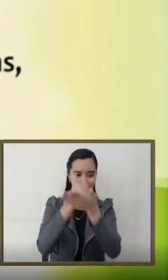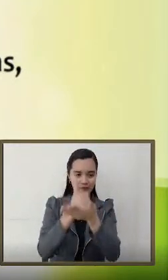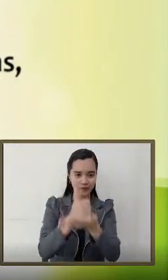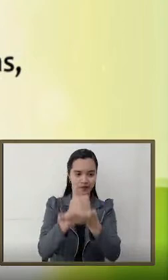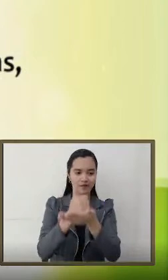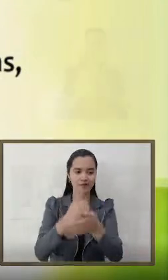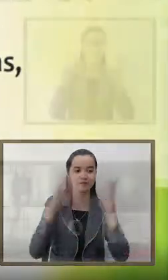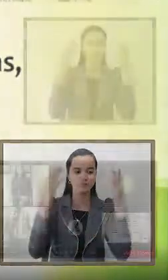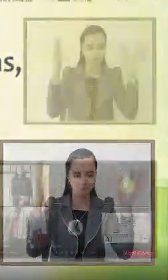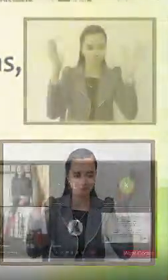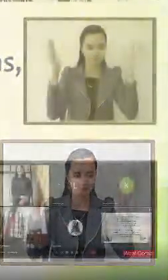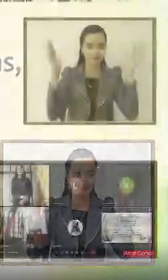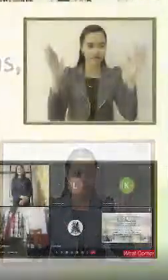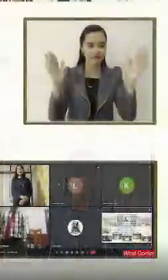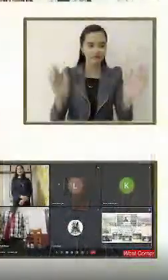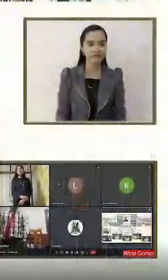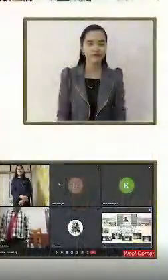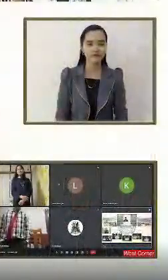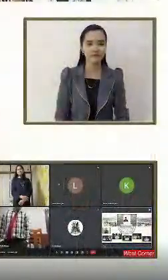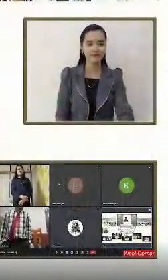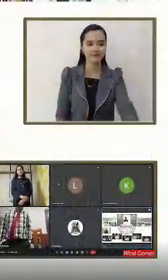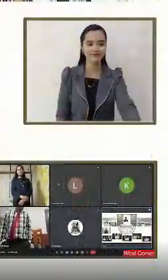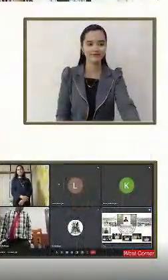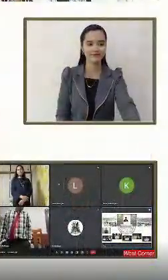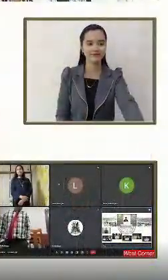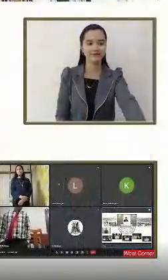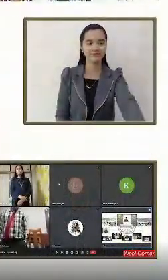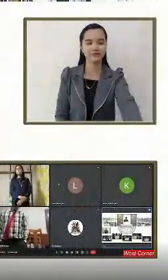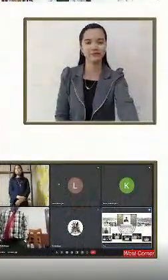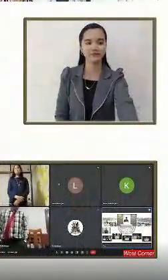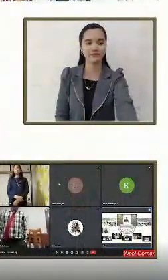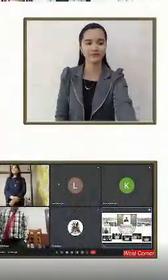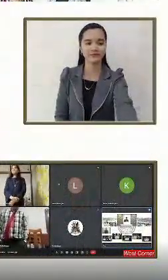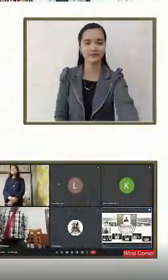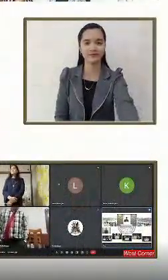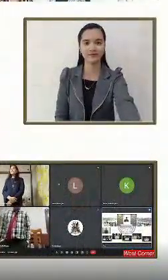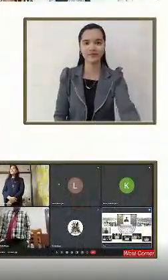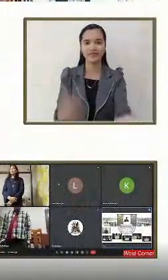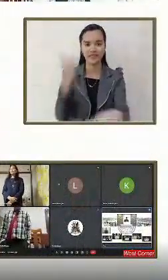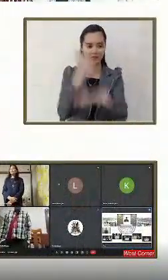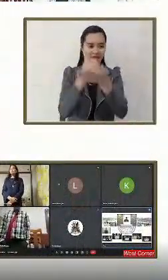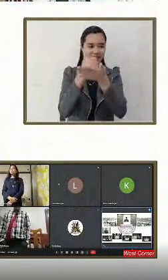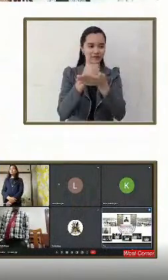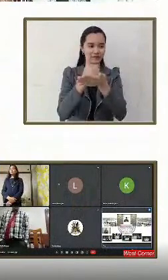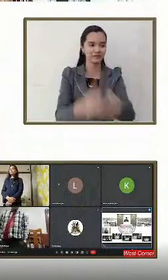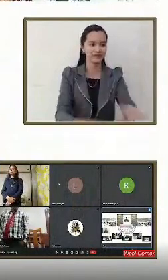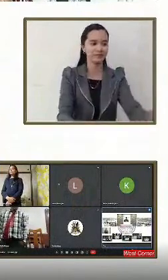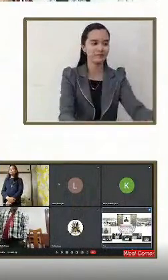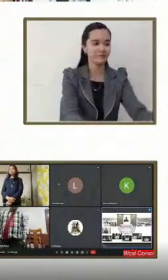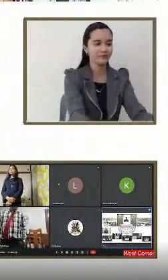name. Amen. Ang sarap bumawit para sa Panginoon. Amen. Amen. Page number